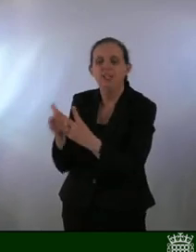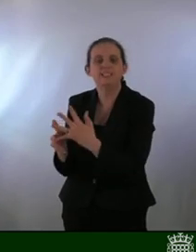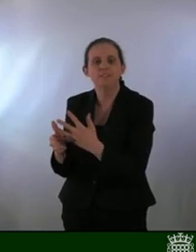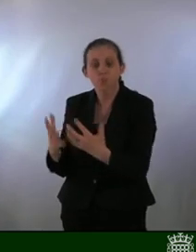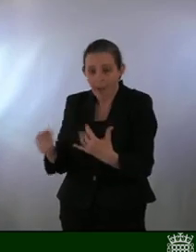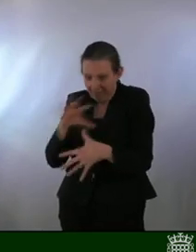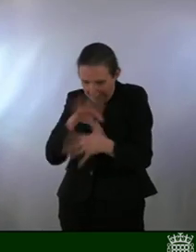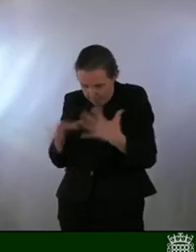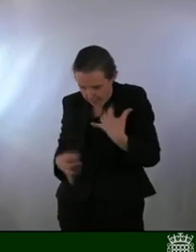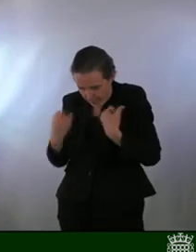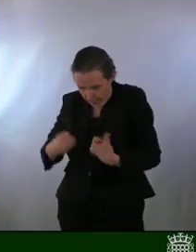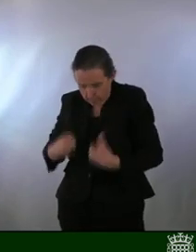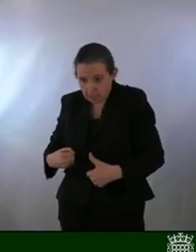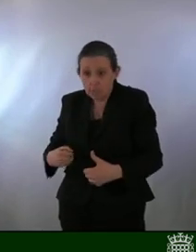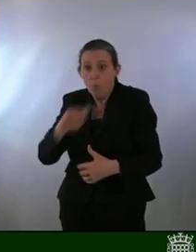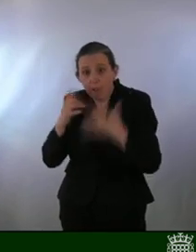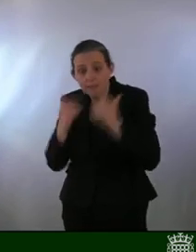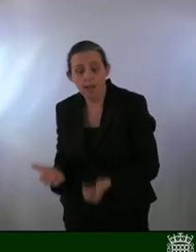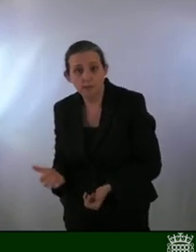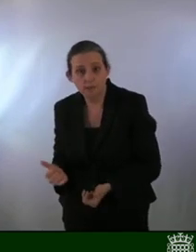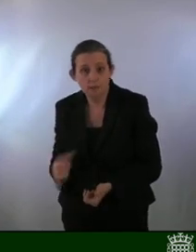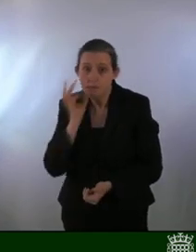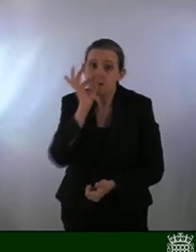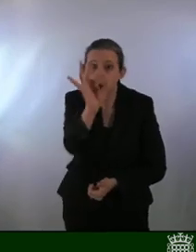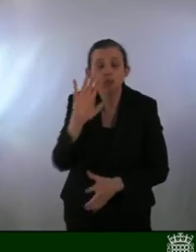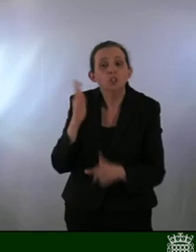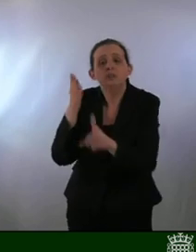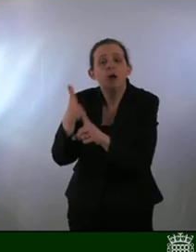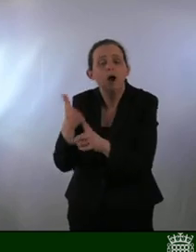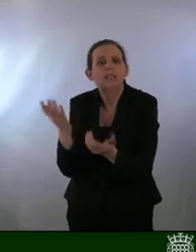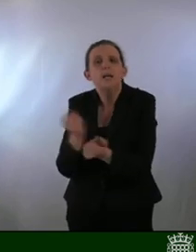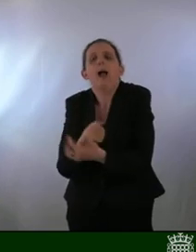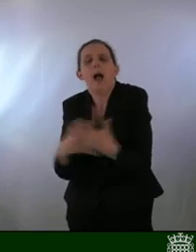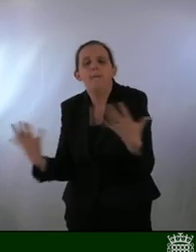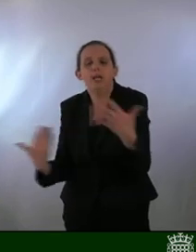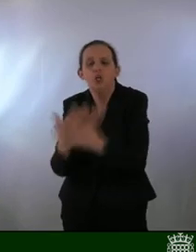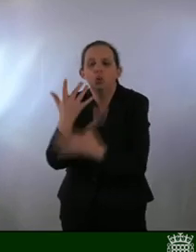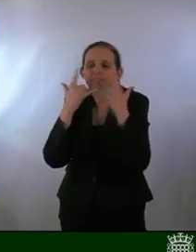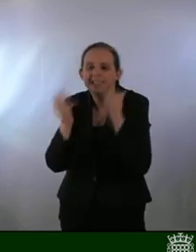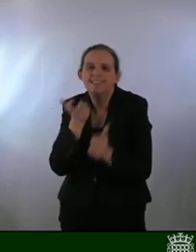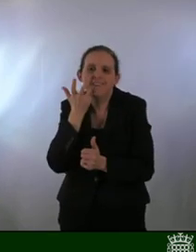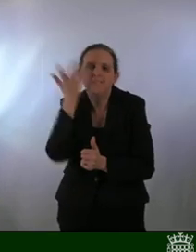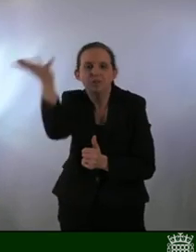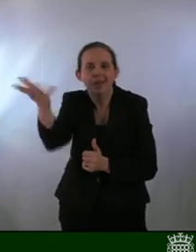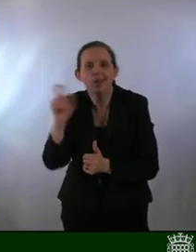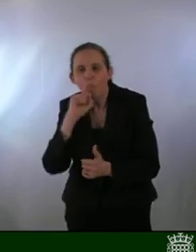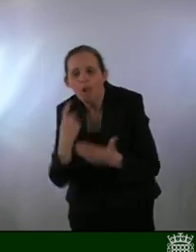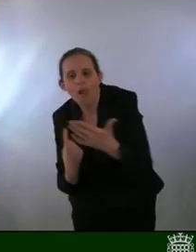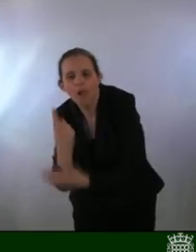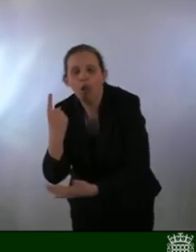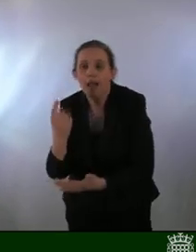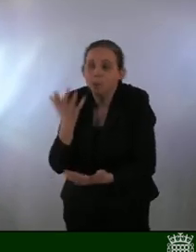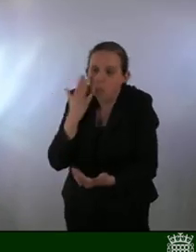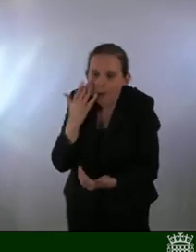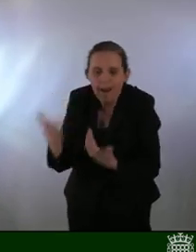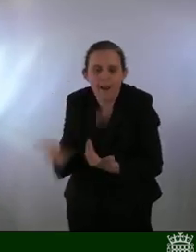symptoms now? And can he tell us what his target is for how many new tests a day he wants to be able to do, and by